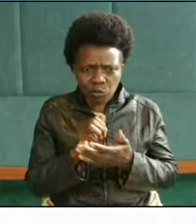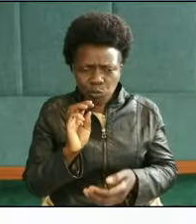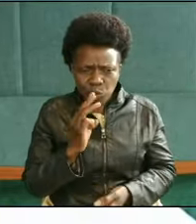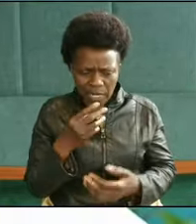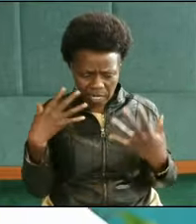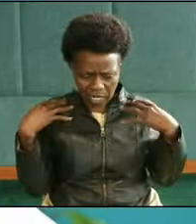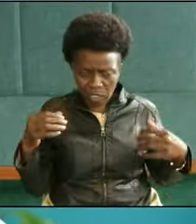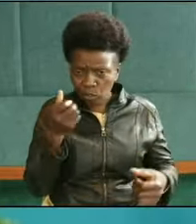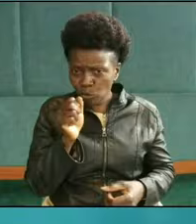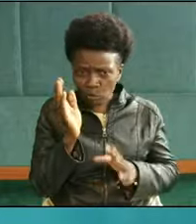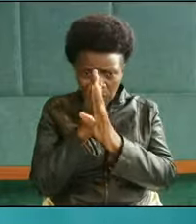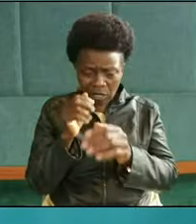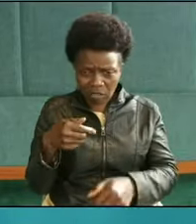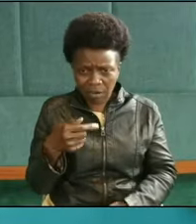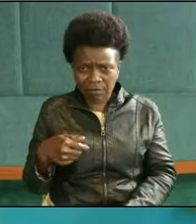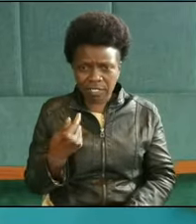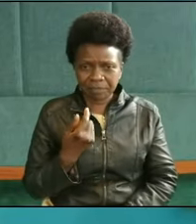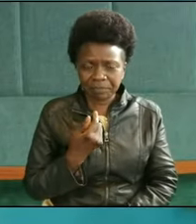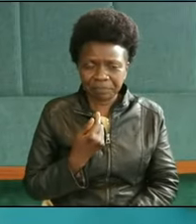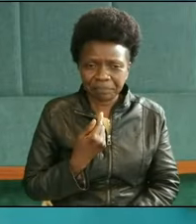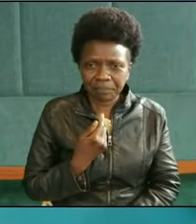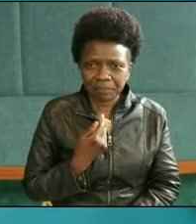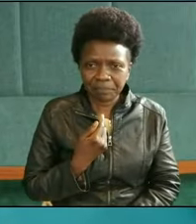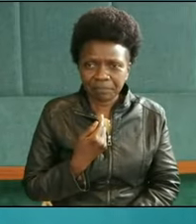so we have hidden ourselves.